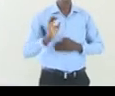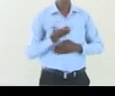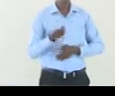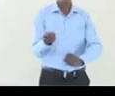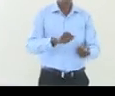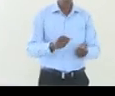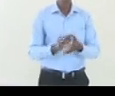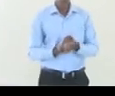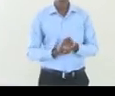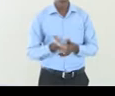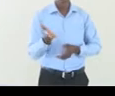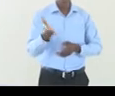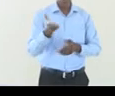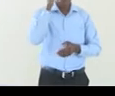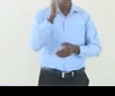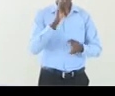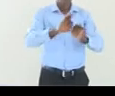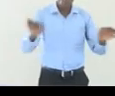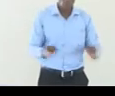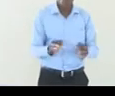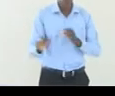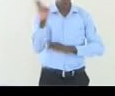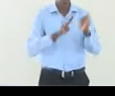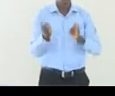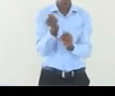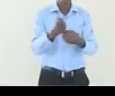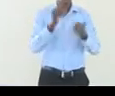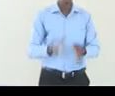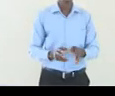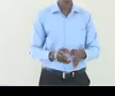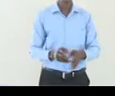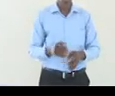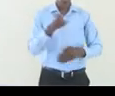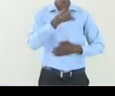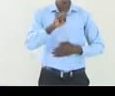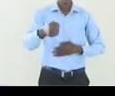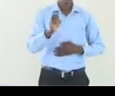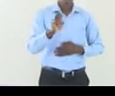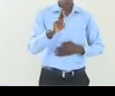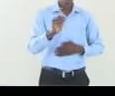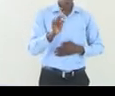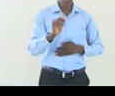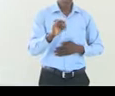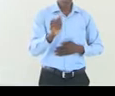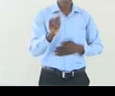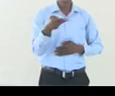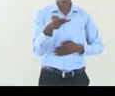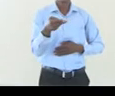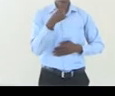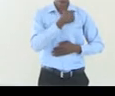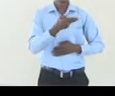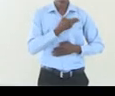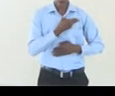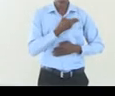baptism, then you will be some form of troublemaker. Now, Jeremiah loved his people very dearly. Jeremiah didn't hate his